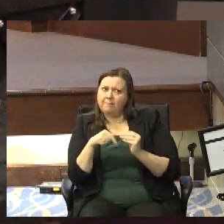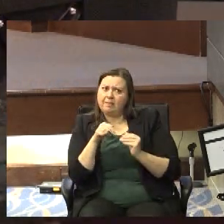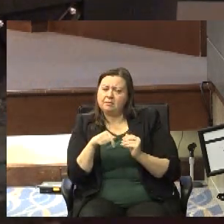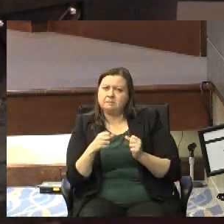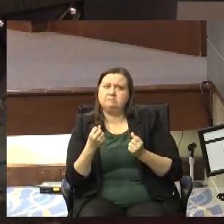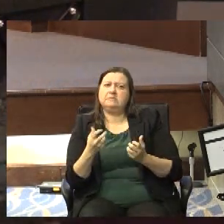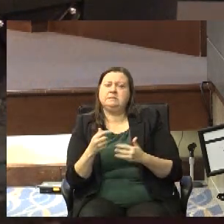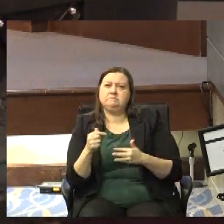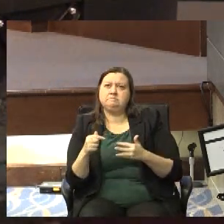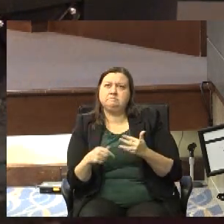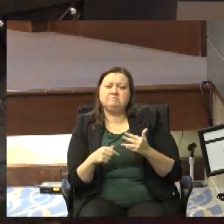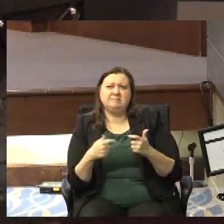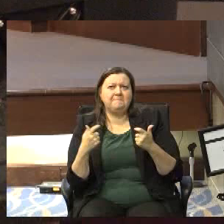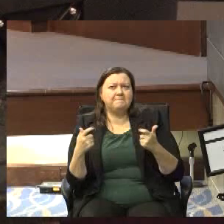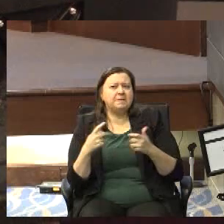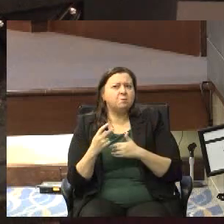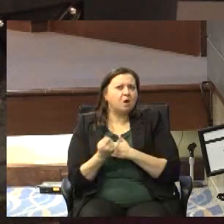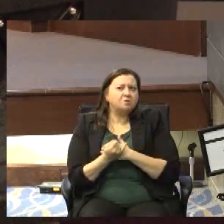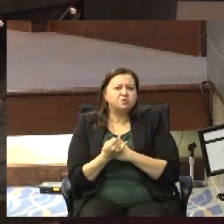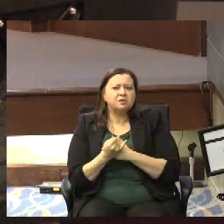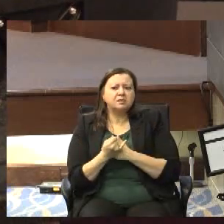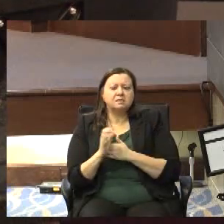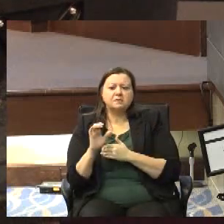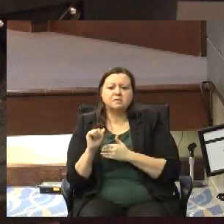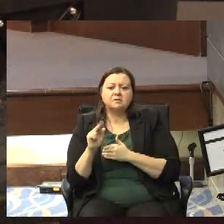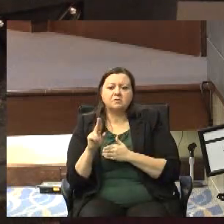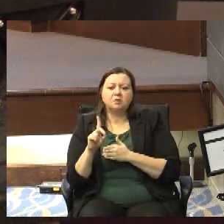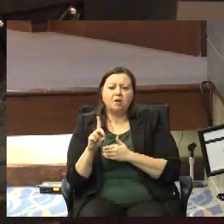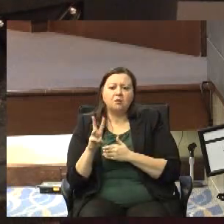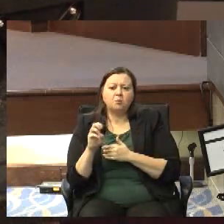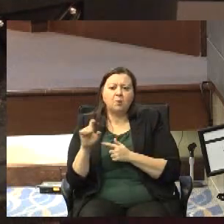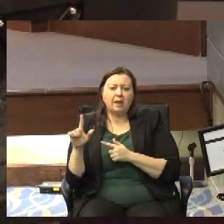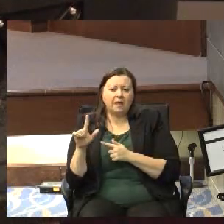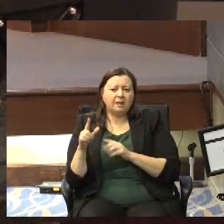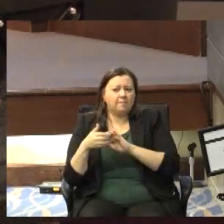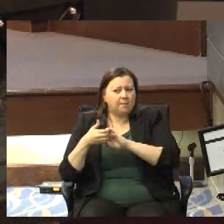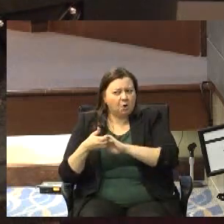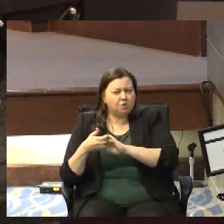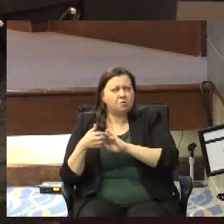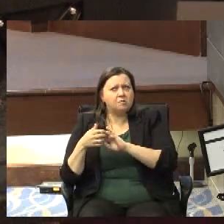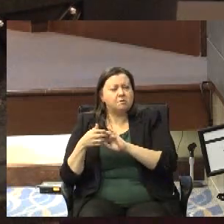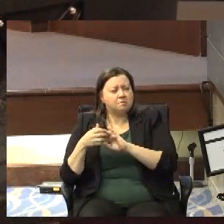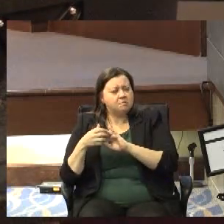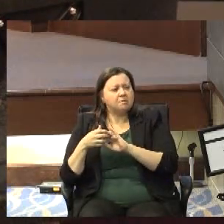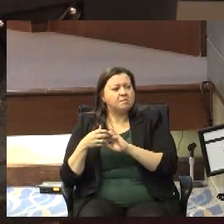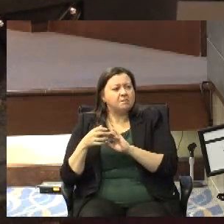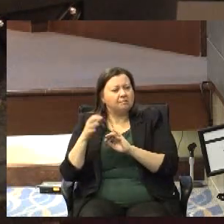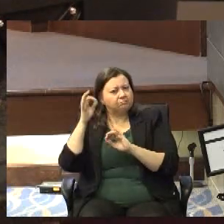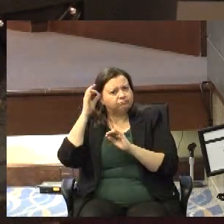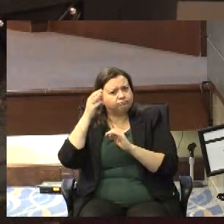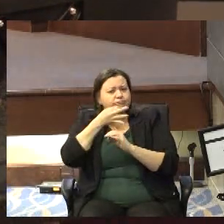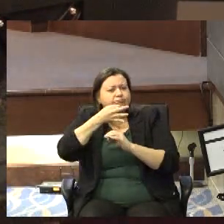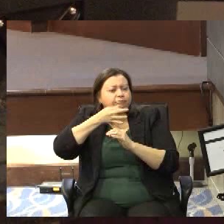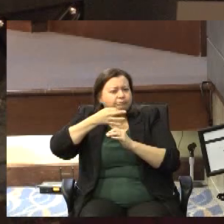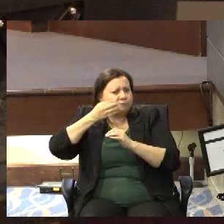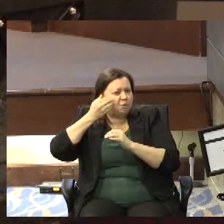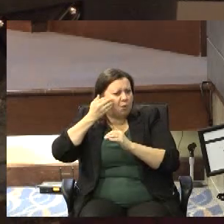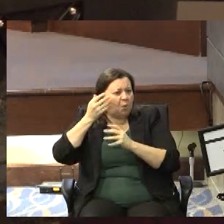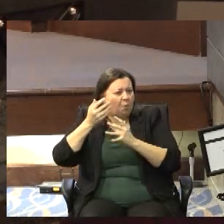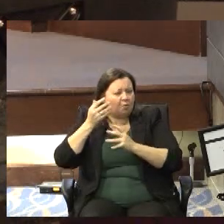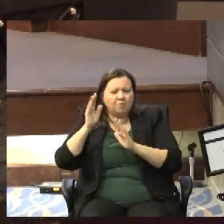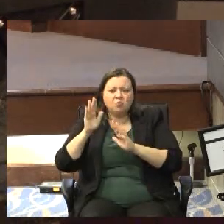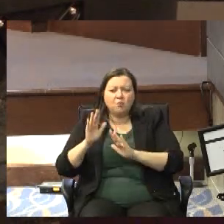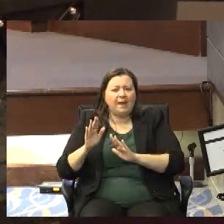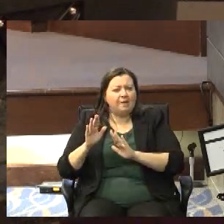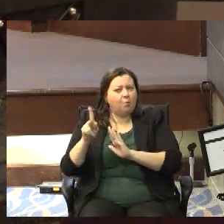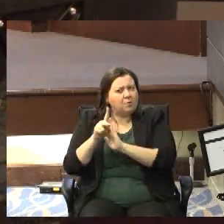is a big project. Caldwell, you're a quality partner. The principals in this deal are just great.